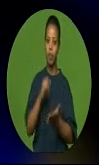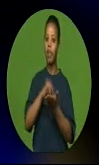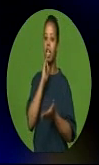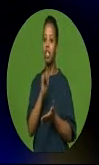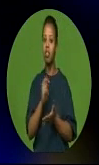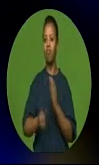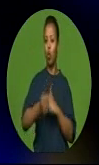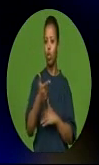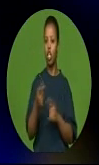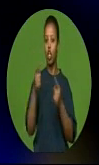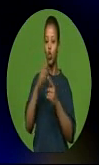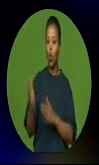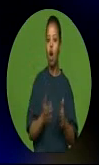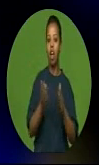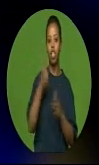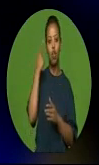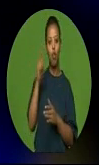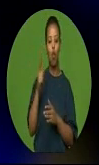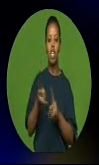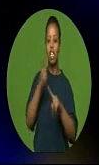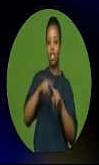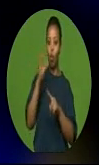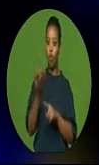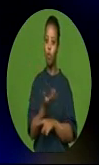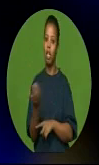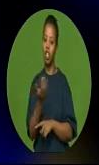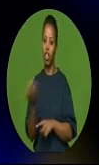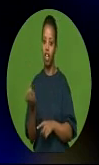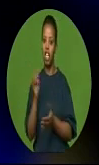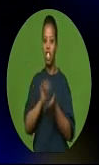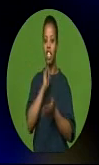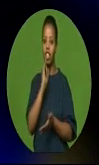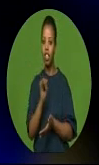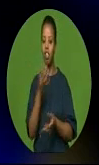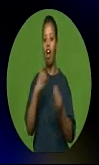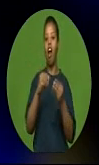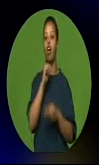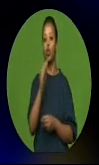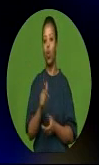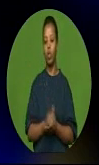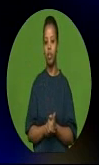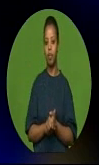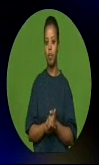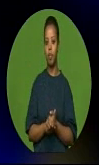is costly to arrange for the return of merchandise that is unsold.